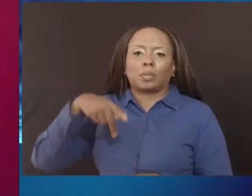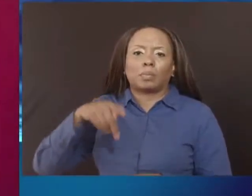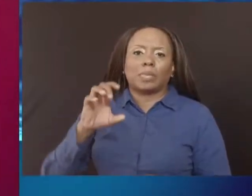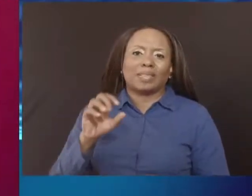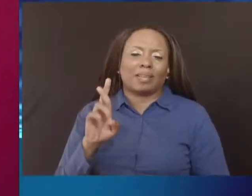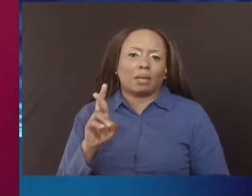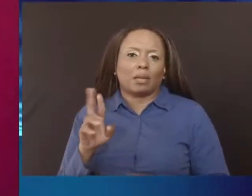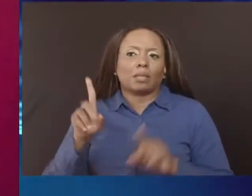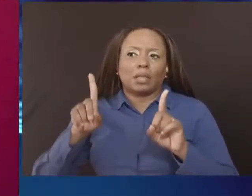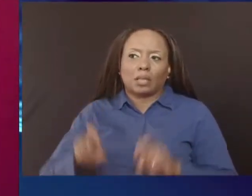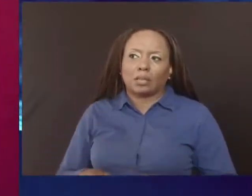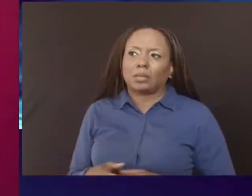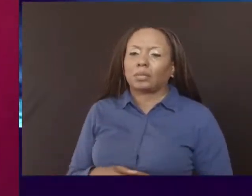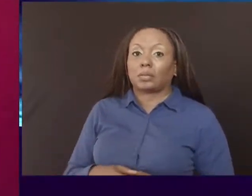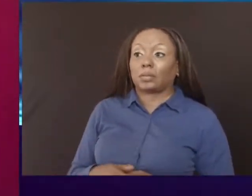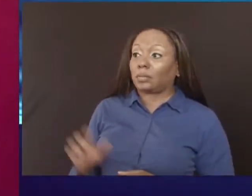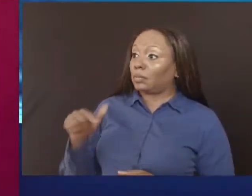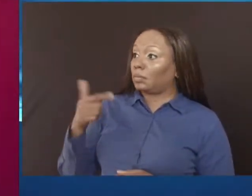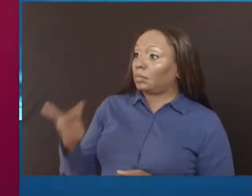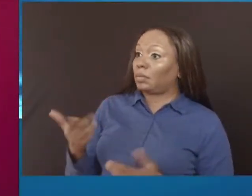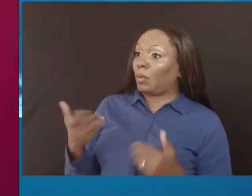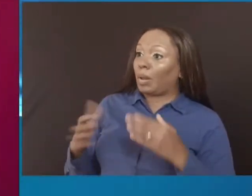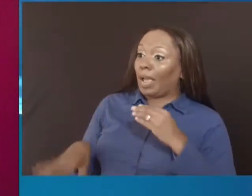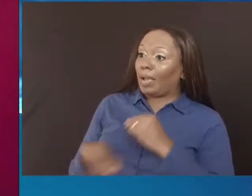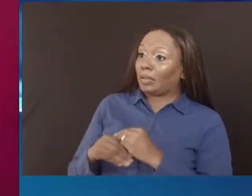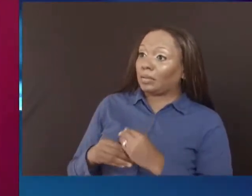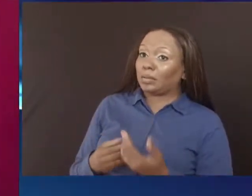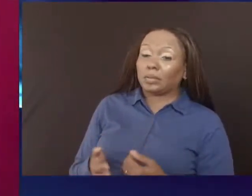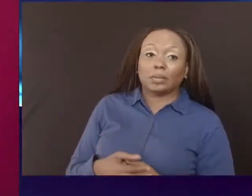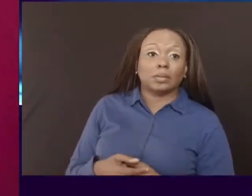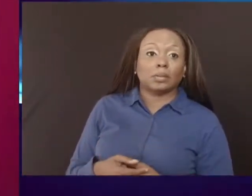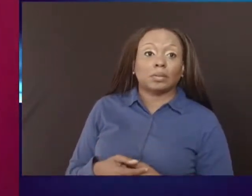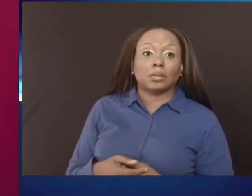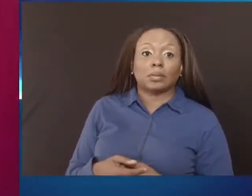on a dead body. Dr. Grandison, I don't know if you want to add to anything that I've said.